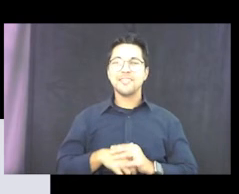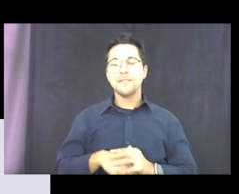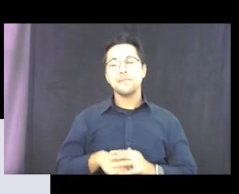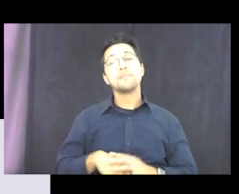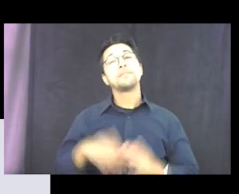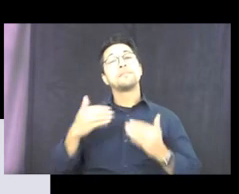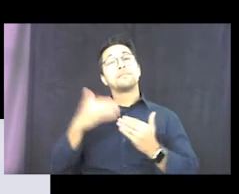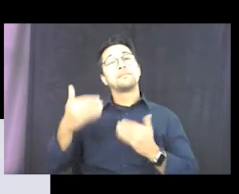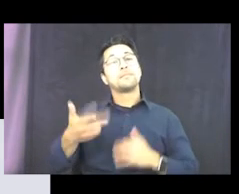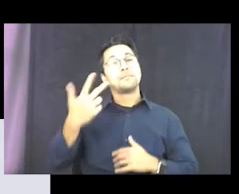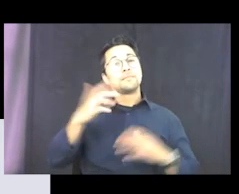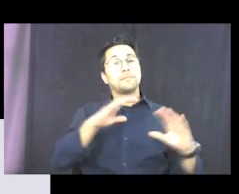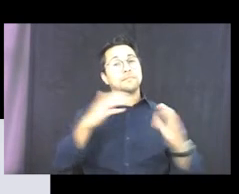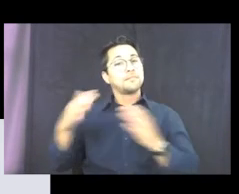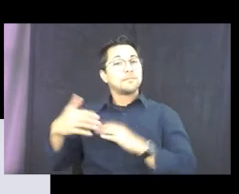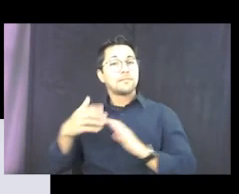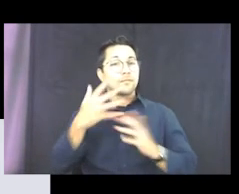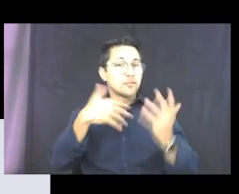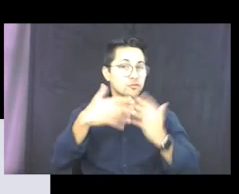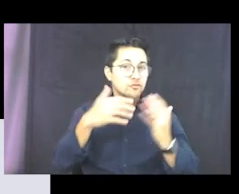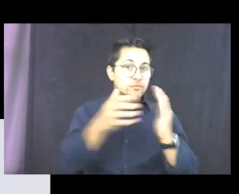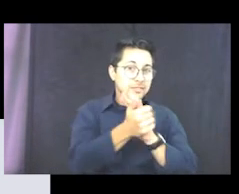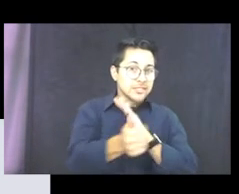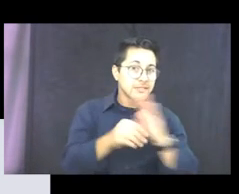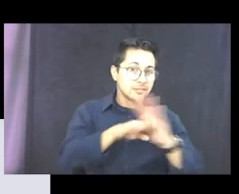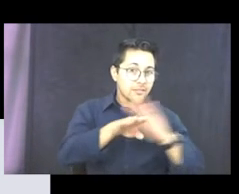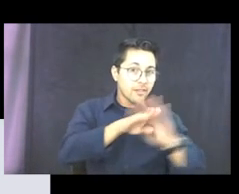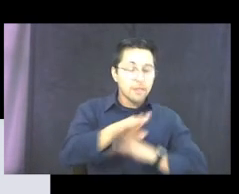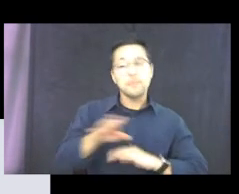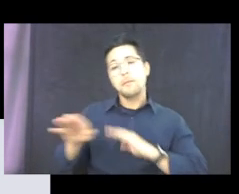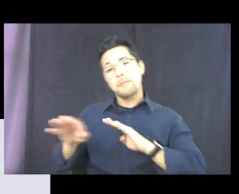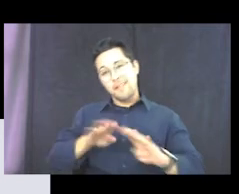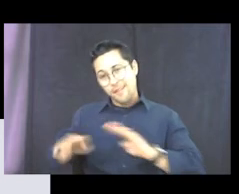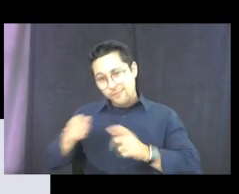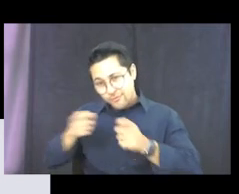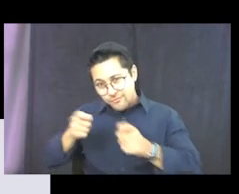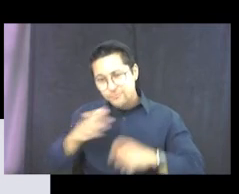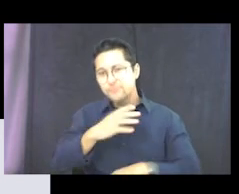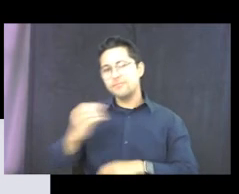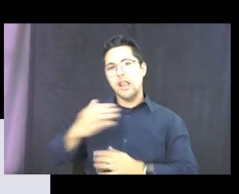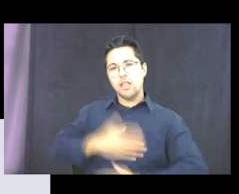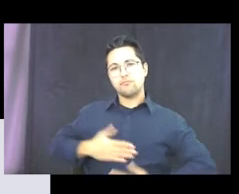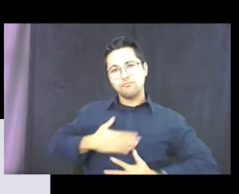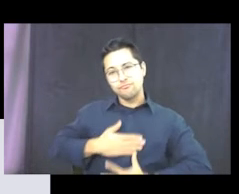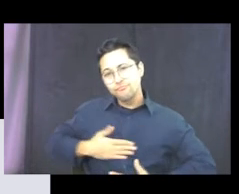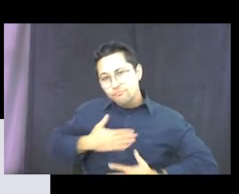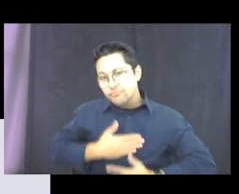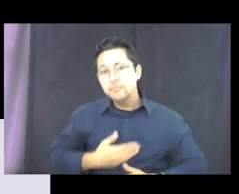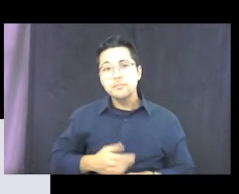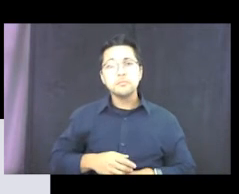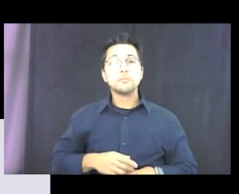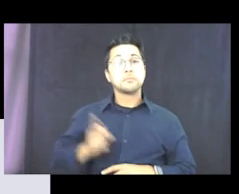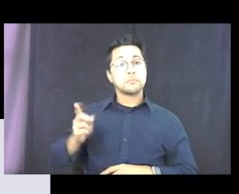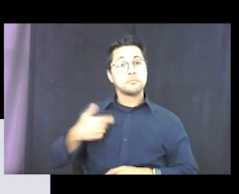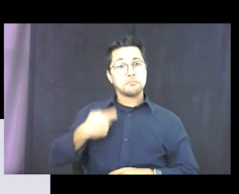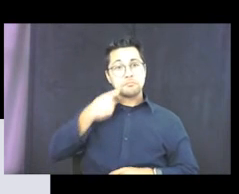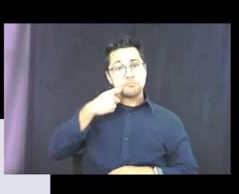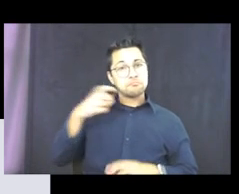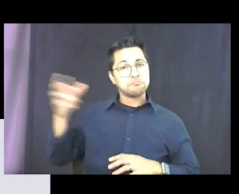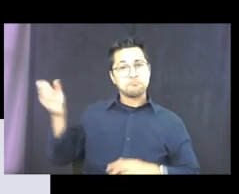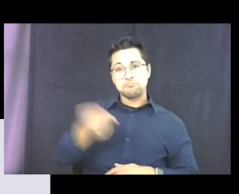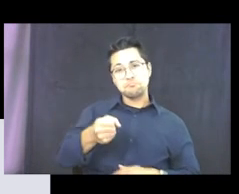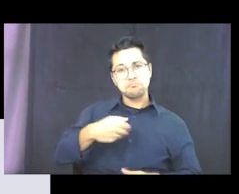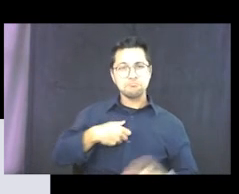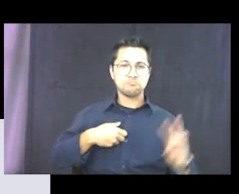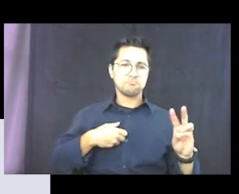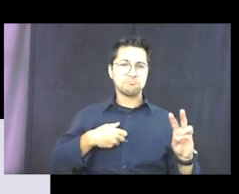Our next three areas are social skills development, behavior regulation, and leisure. And here I've just grabbed